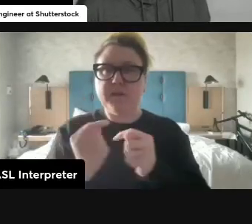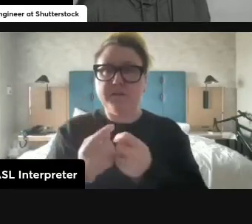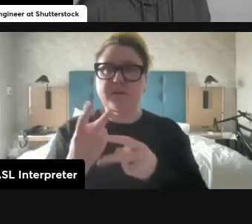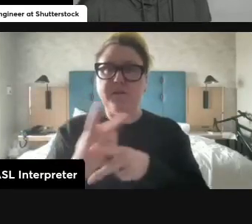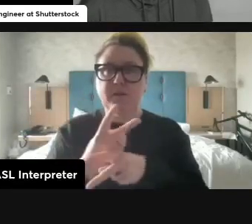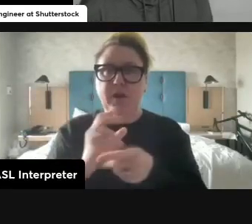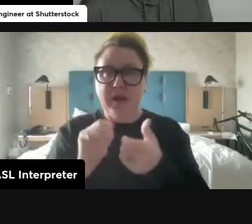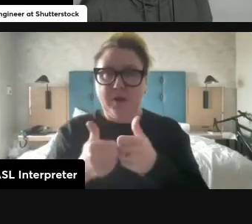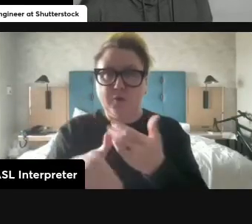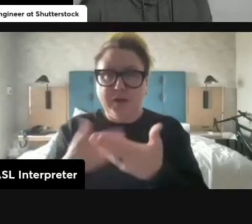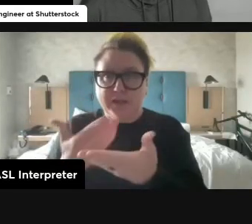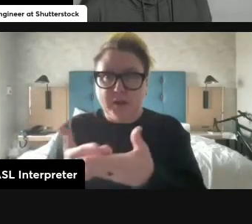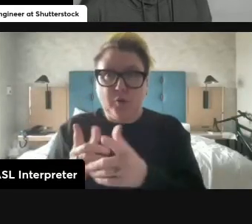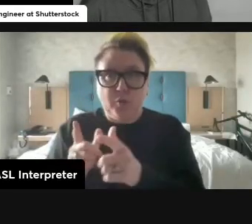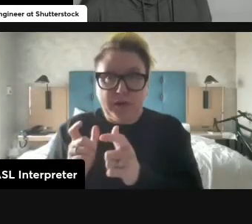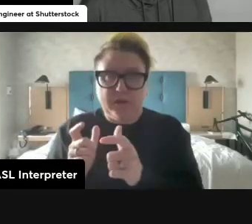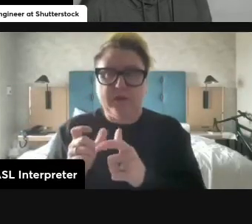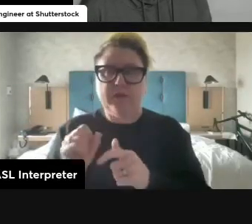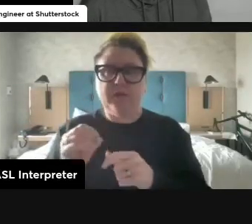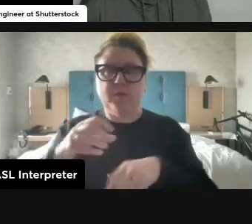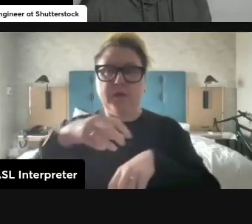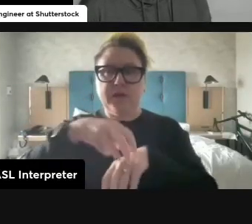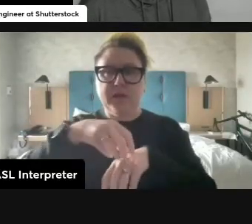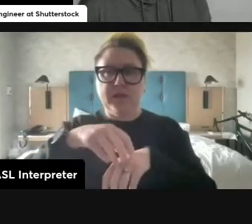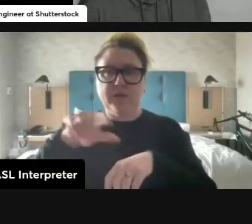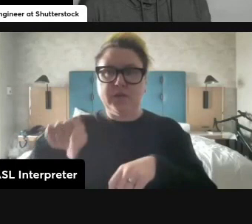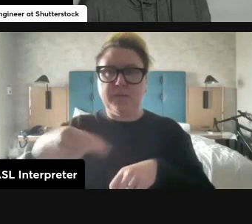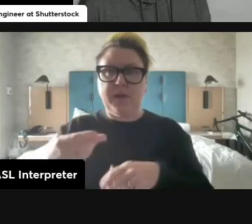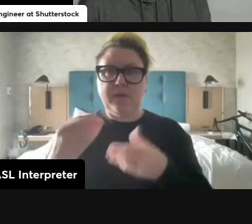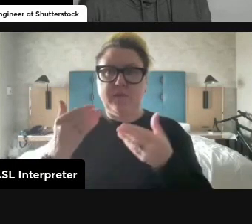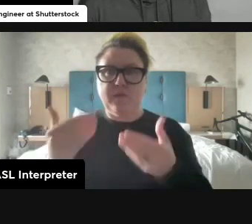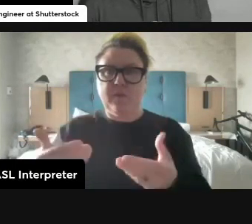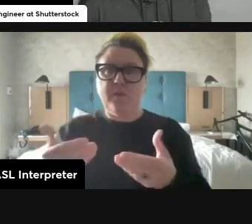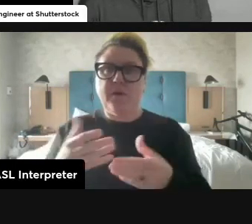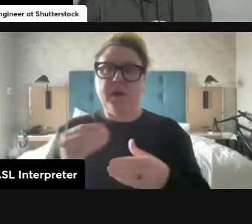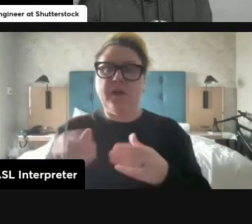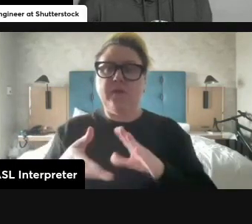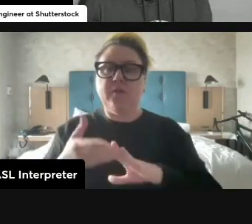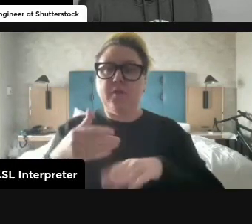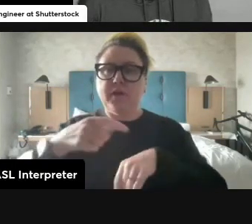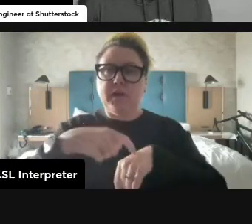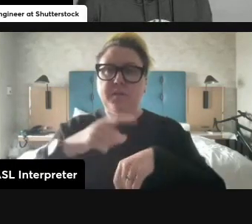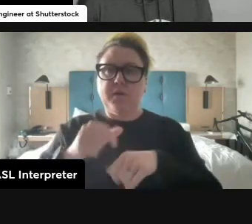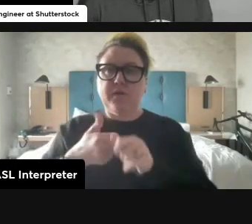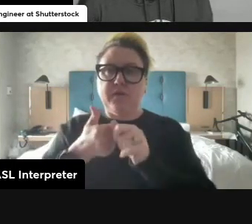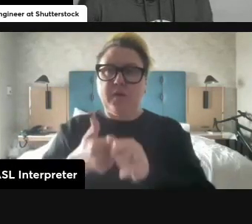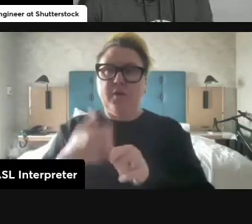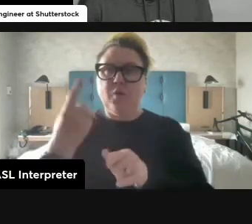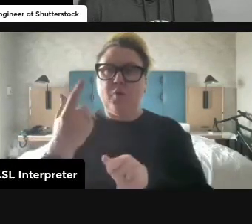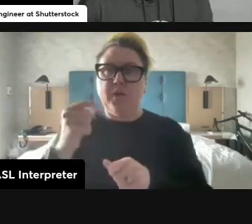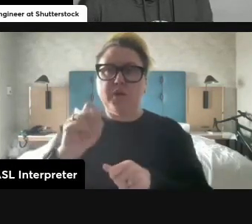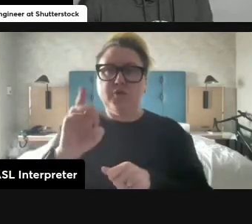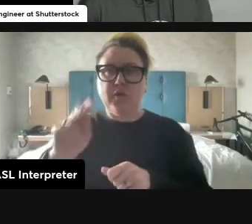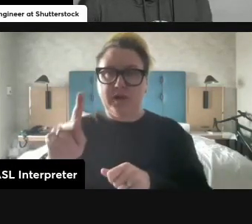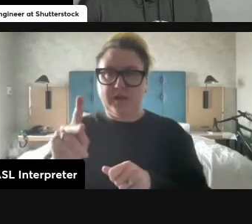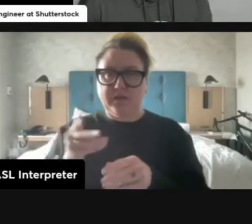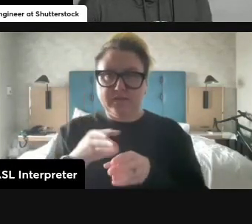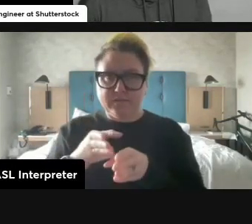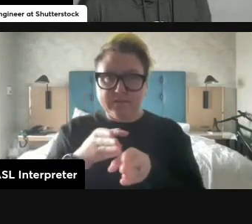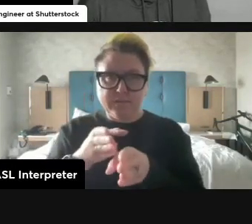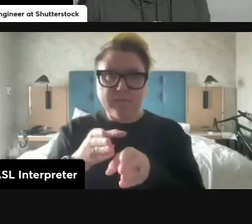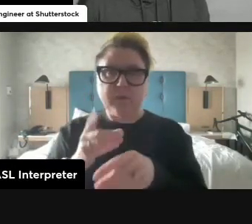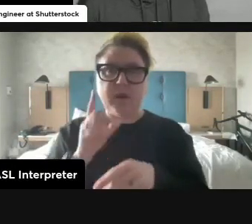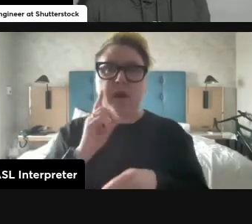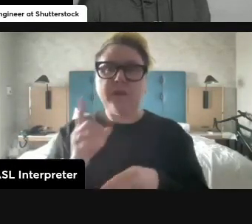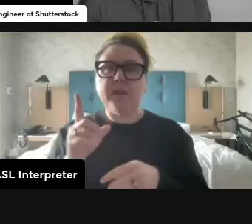say, containers are a path forward. We'll give you a runtime, but you have to stay on this one track. I think some of the things we've learned is that people need some